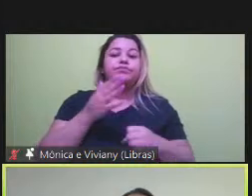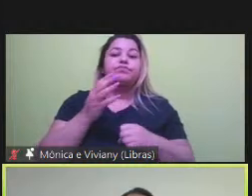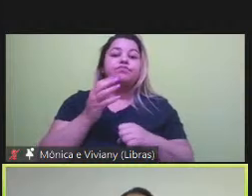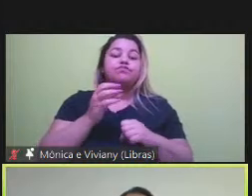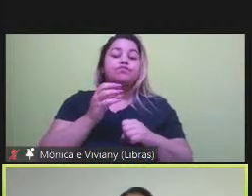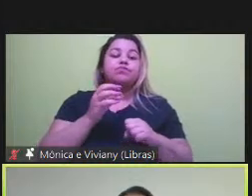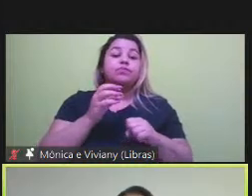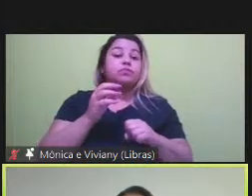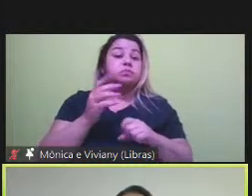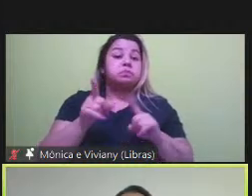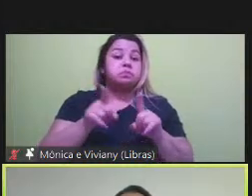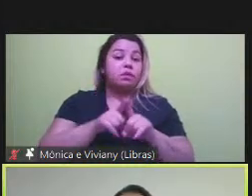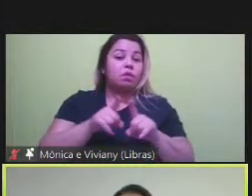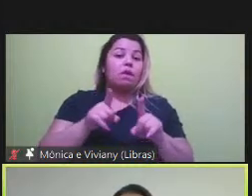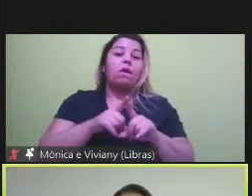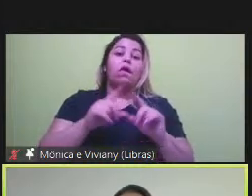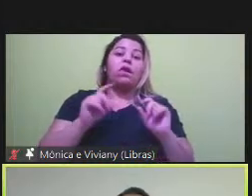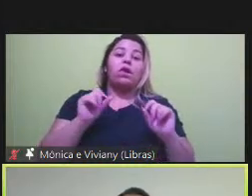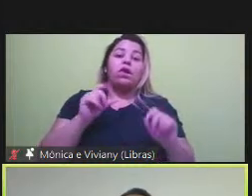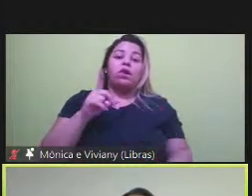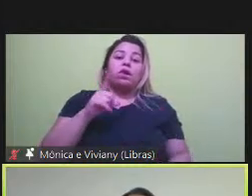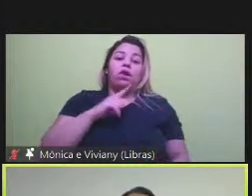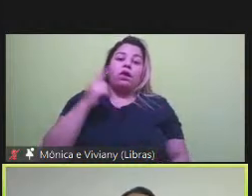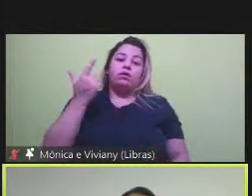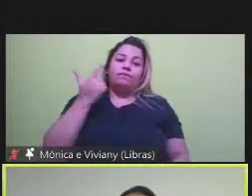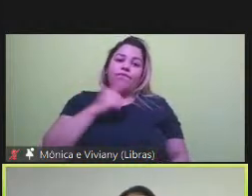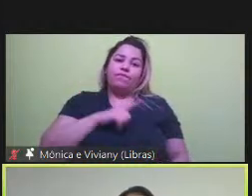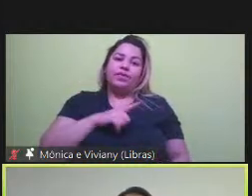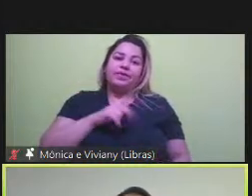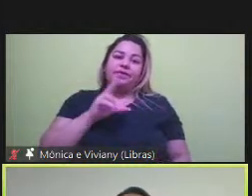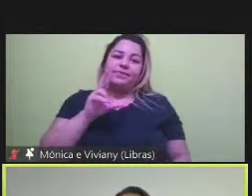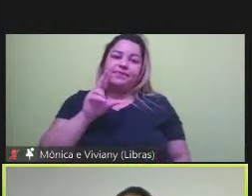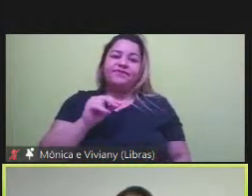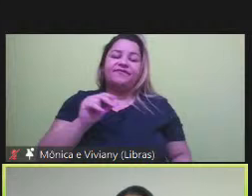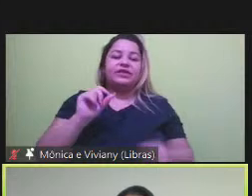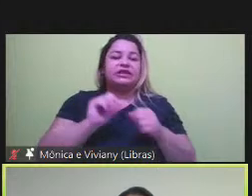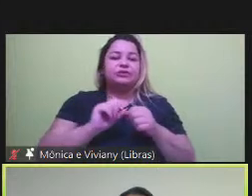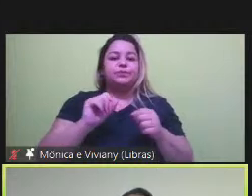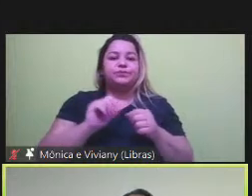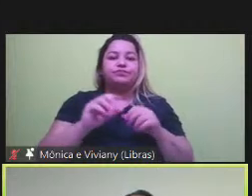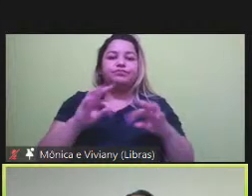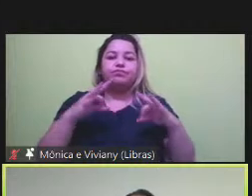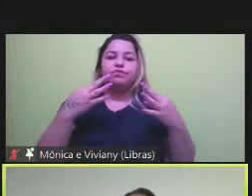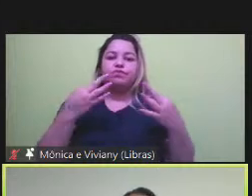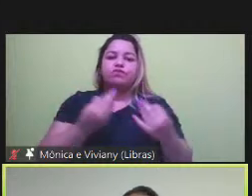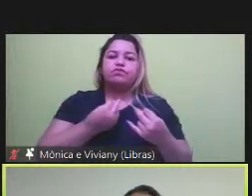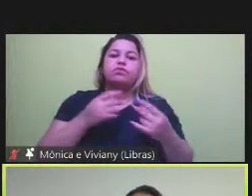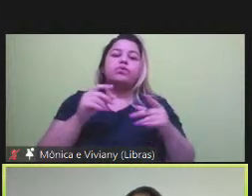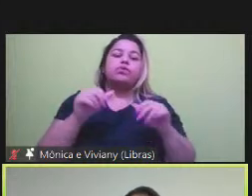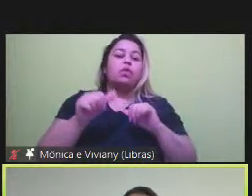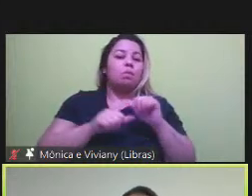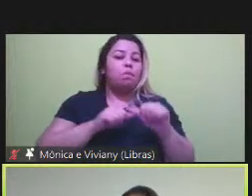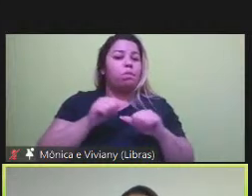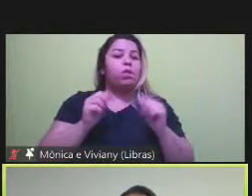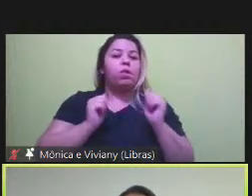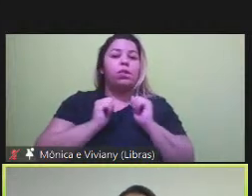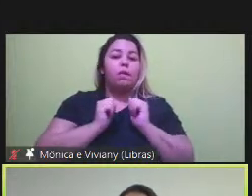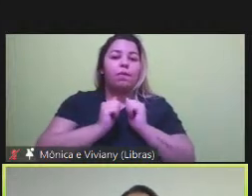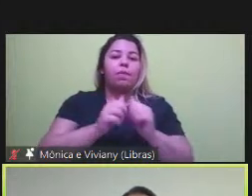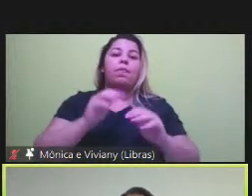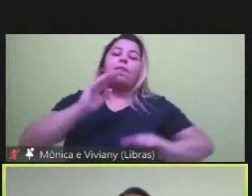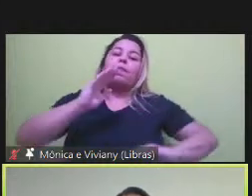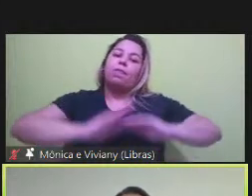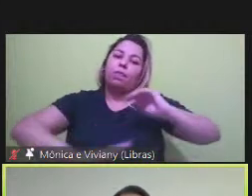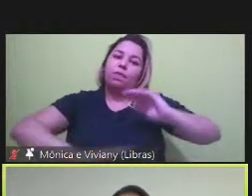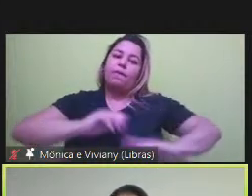education. Also considering that we will not be able to do all the actions together. So